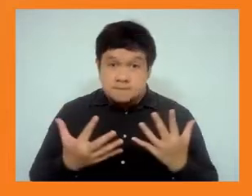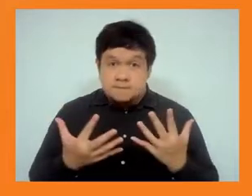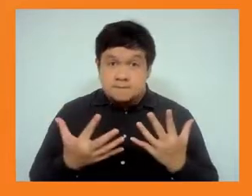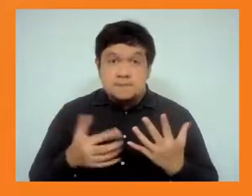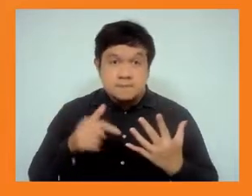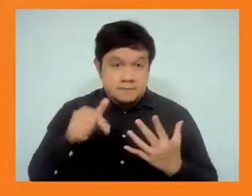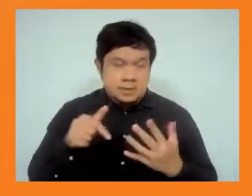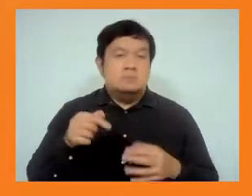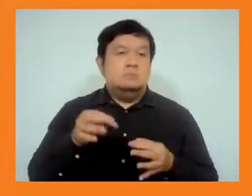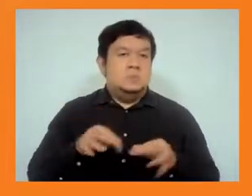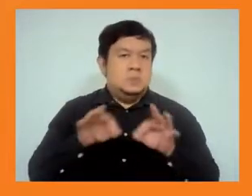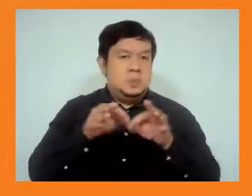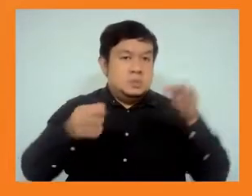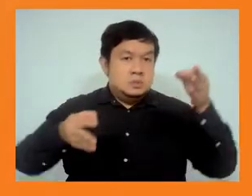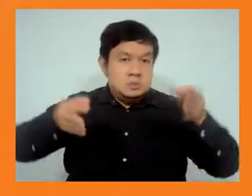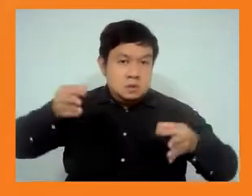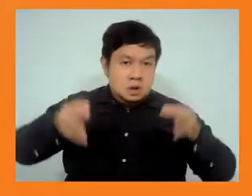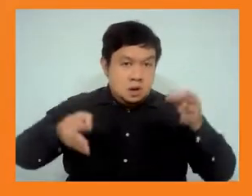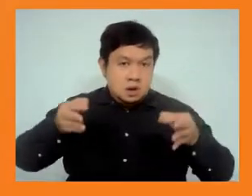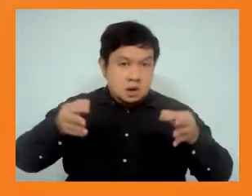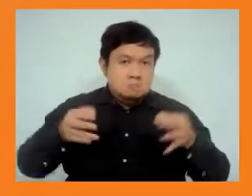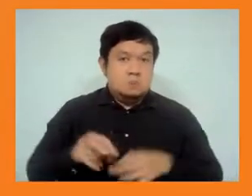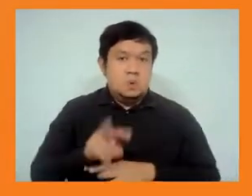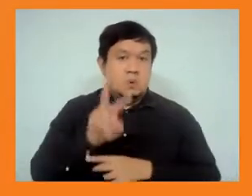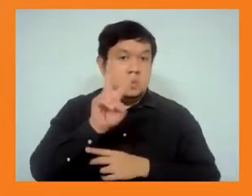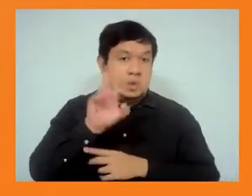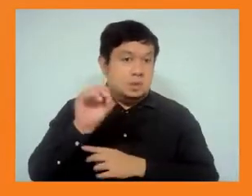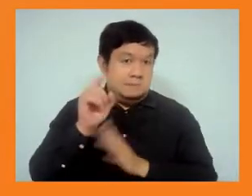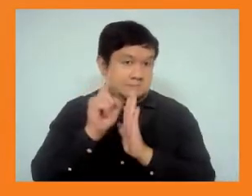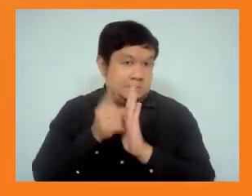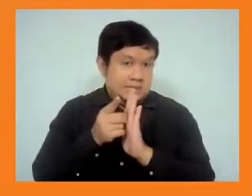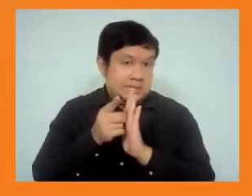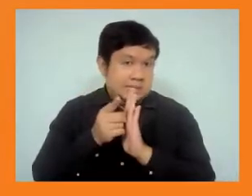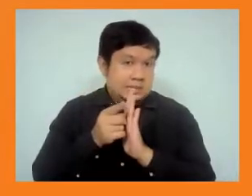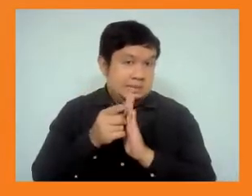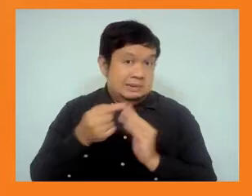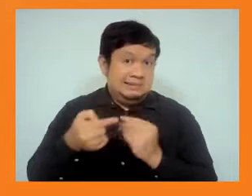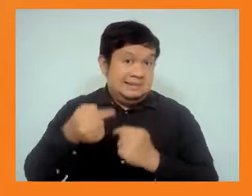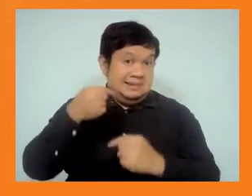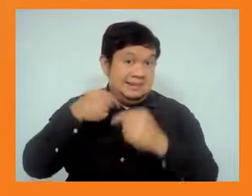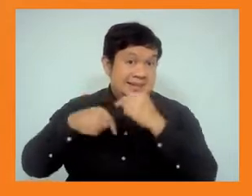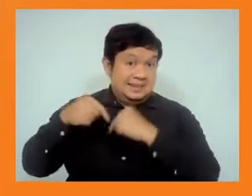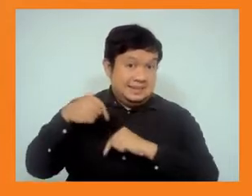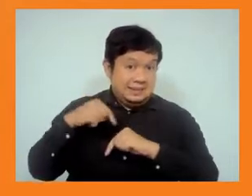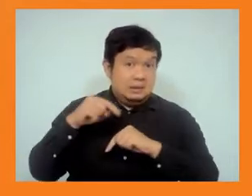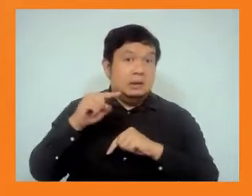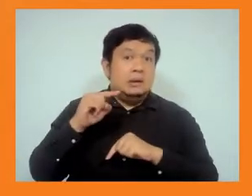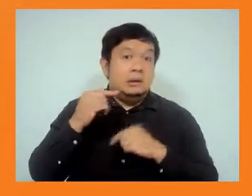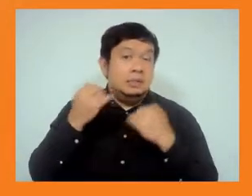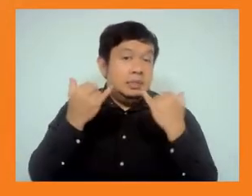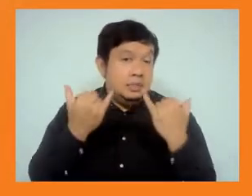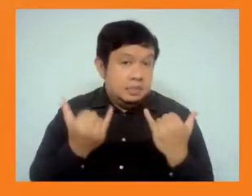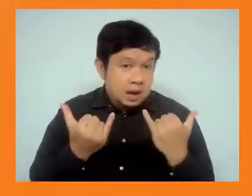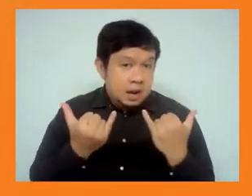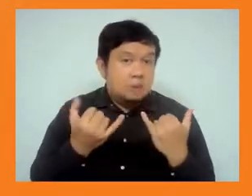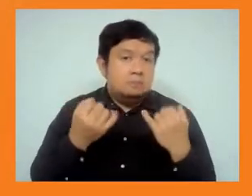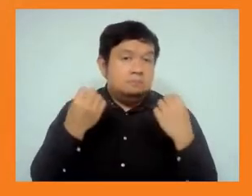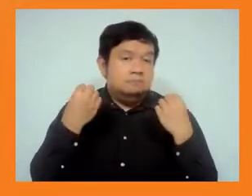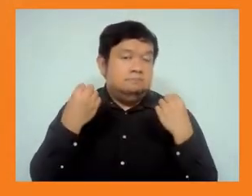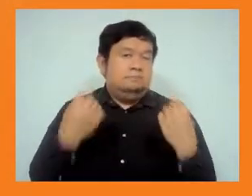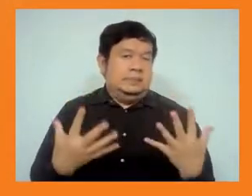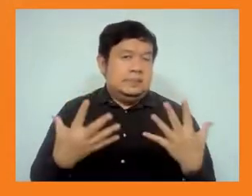cover through removal of 5,000 trees to make way for a green transport system, the Bangalore Metro.